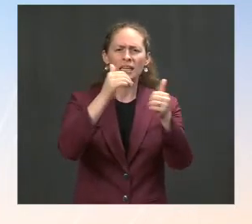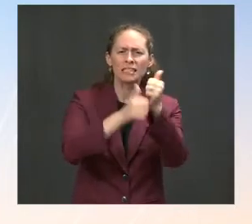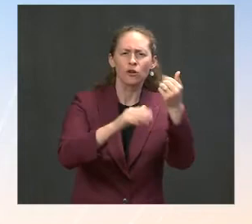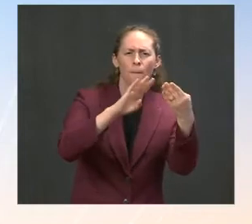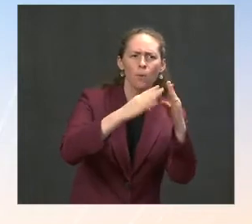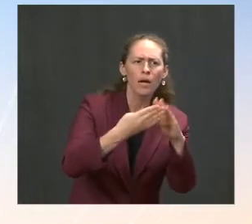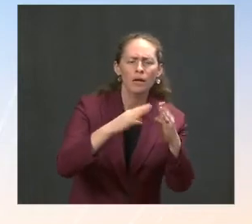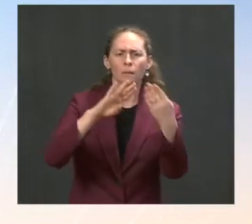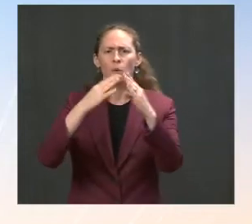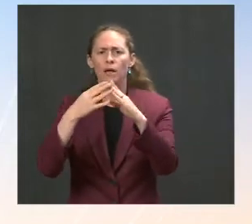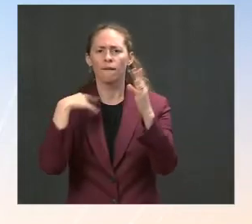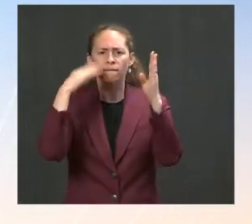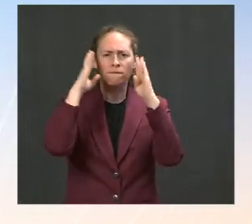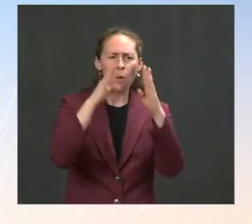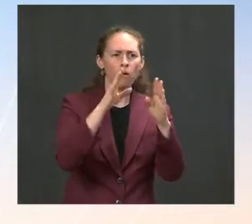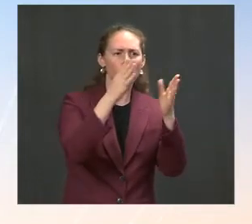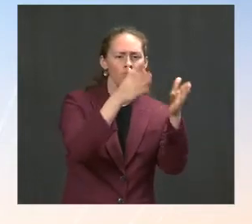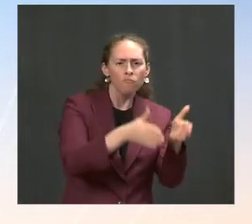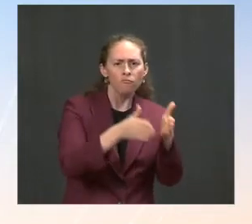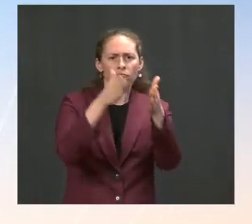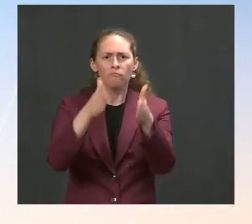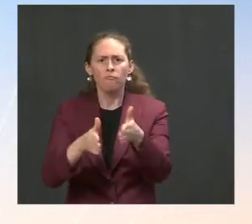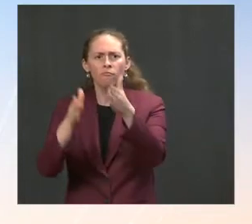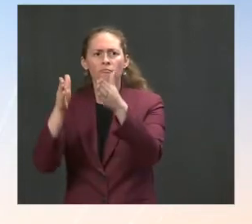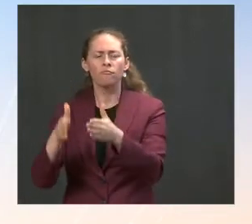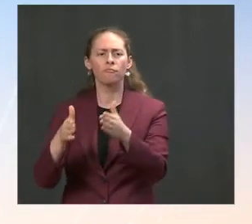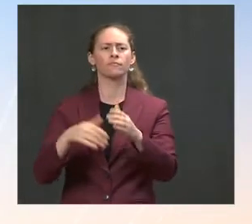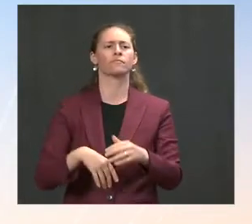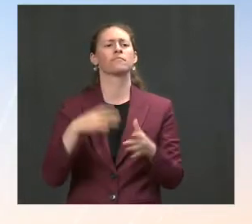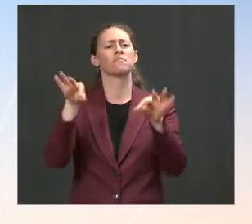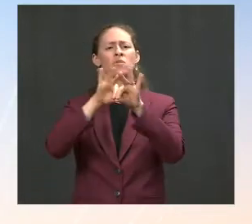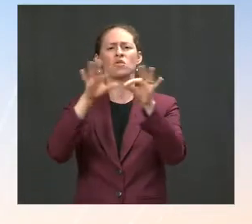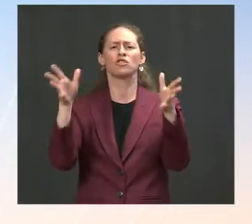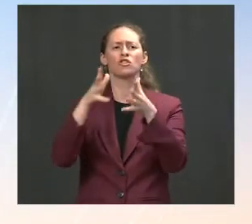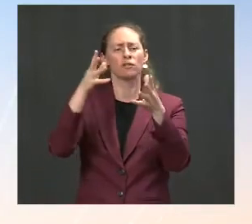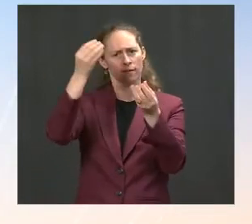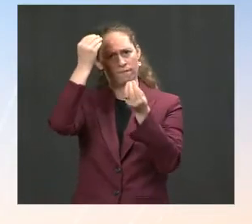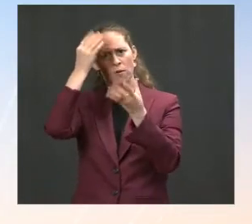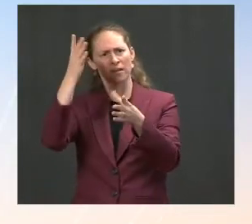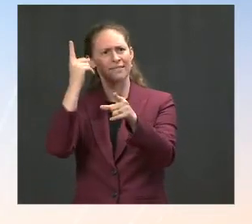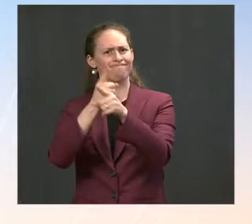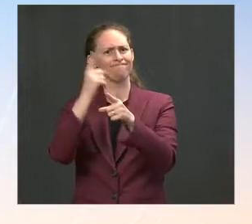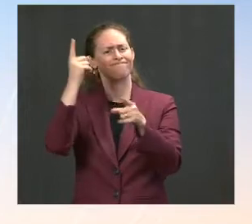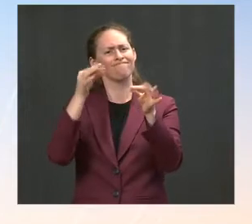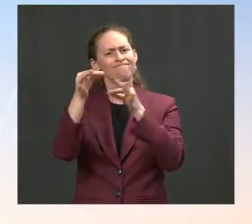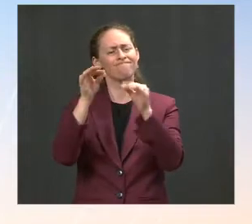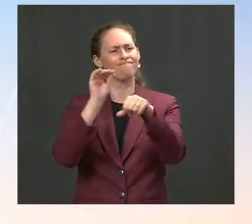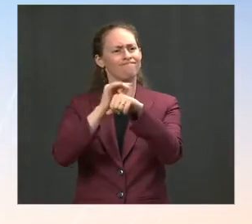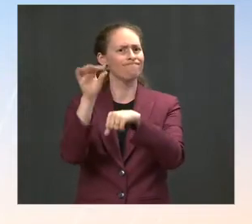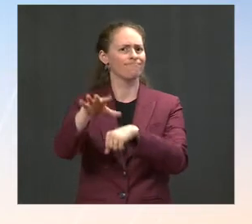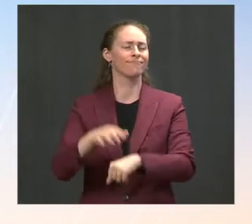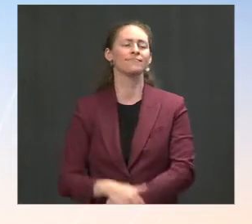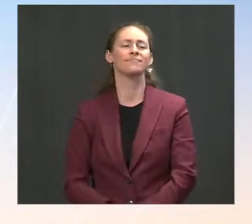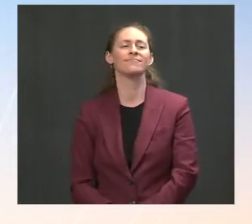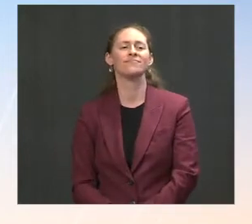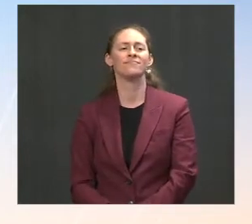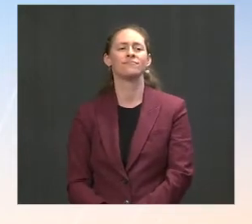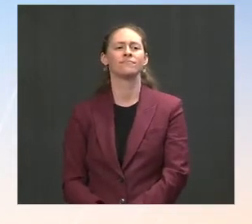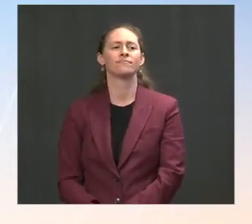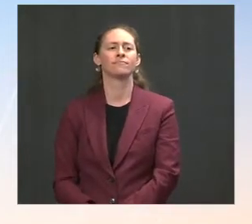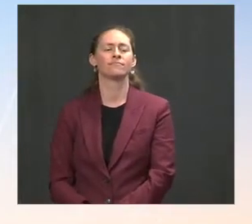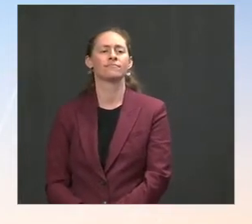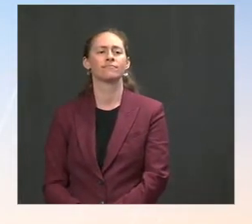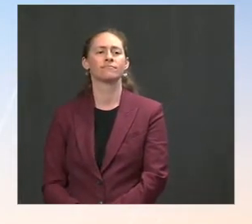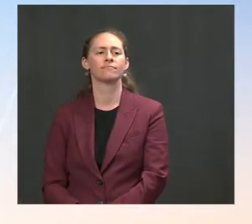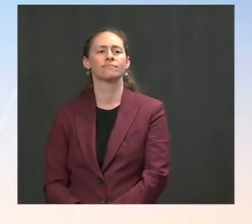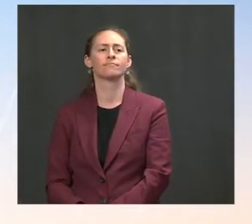case, to convey the accurate information about the efficacy of vaccines. Gotcha. Secondly, the Taliban